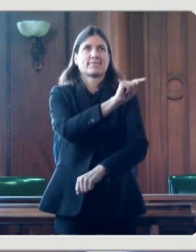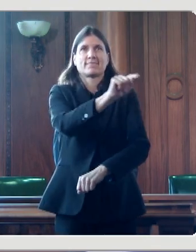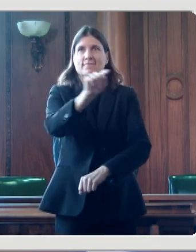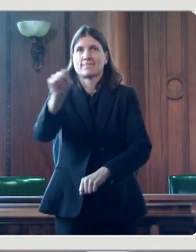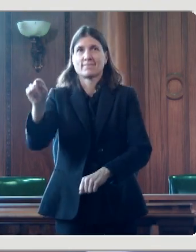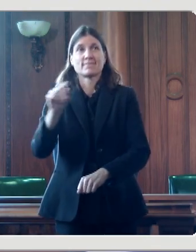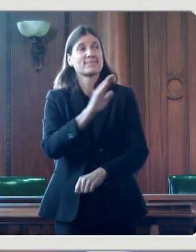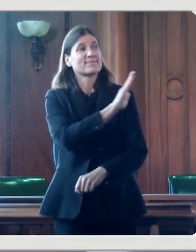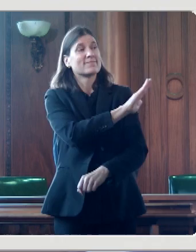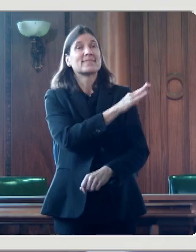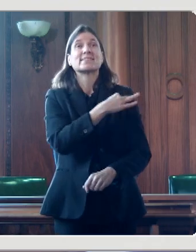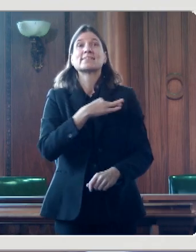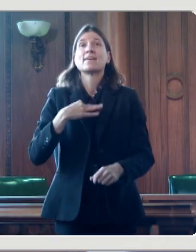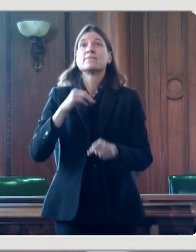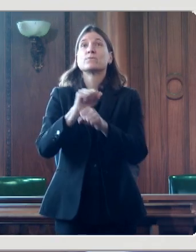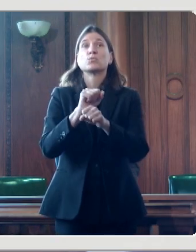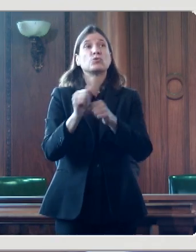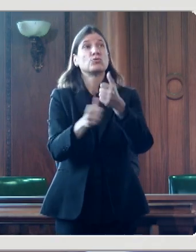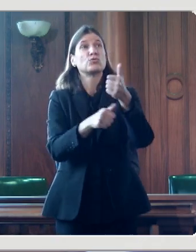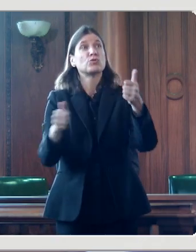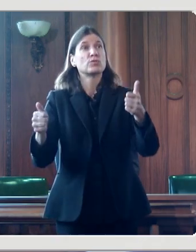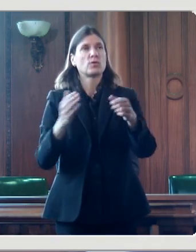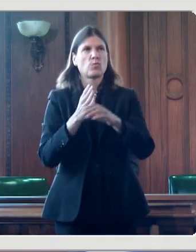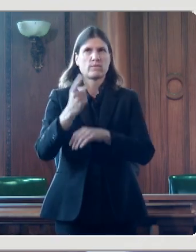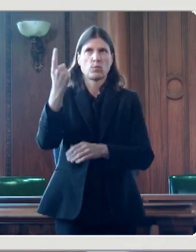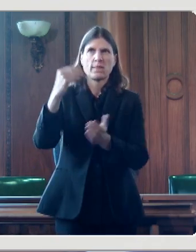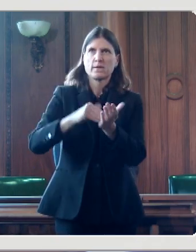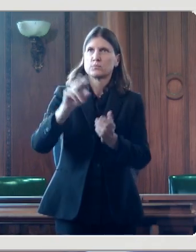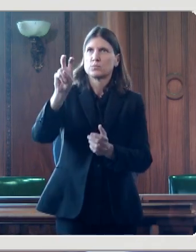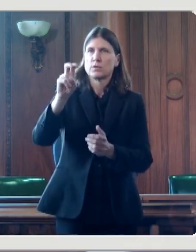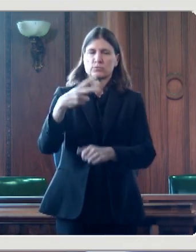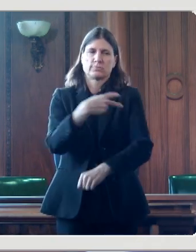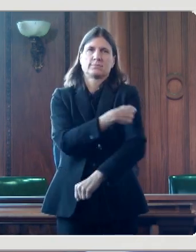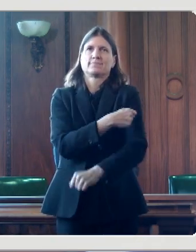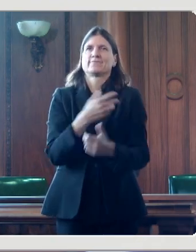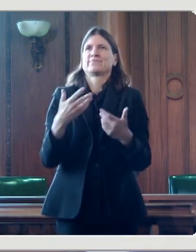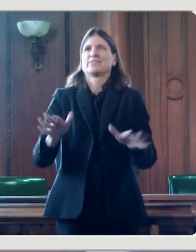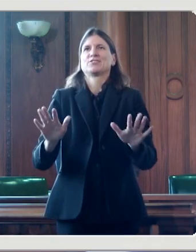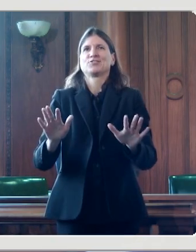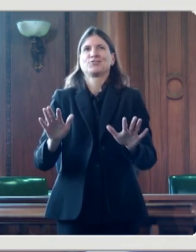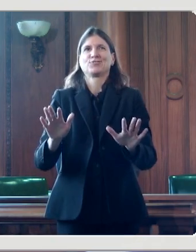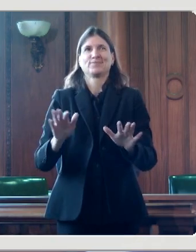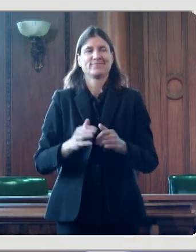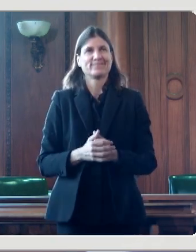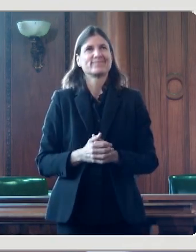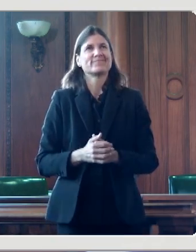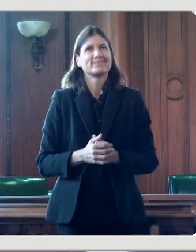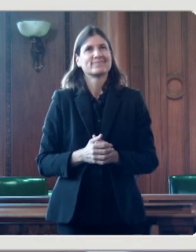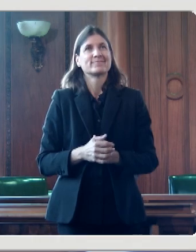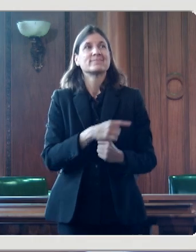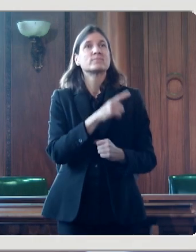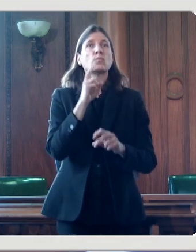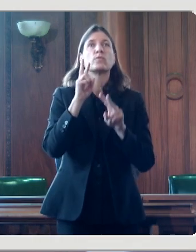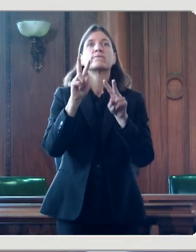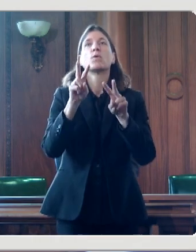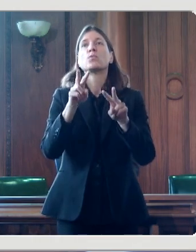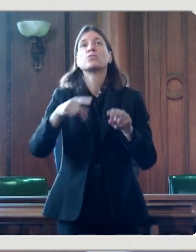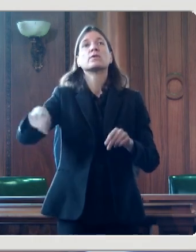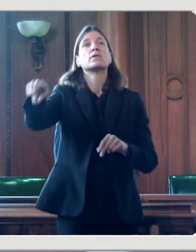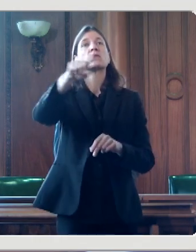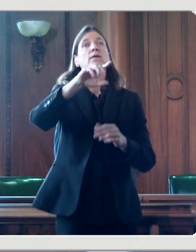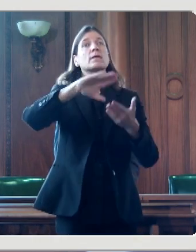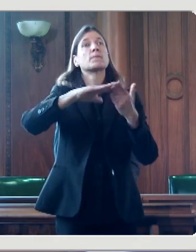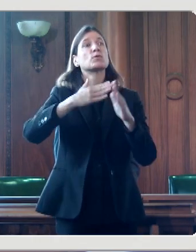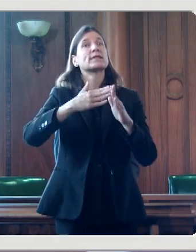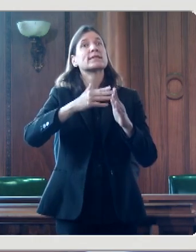thus far. We're interested and able to vaccinate thousands more people in our community who would be at risk. And